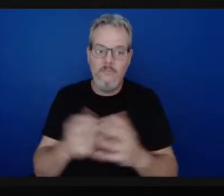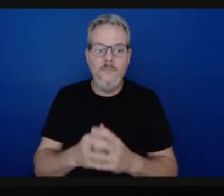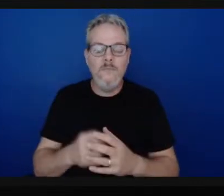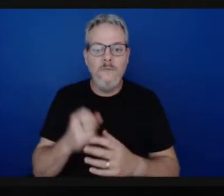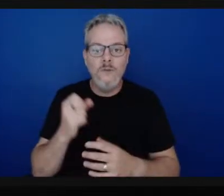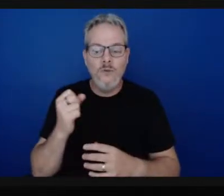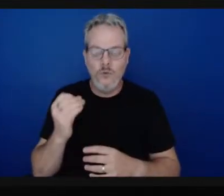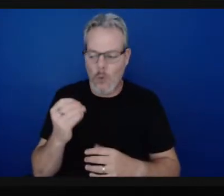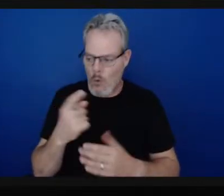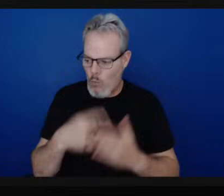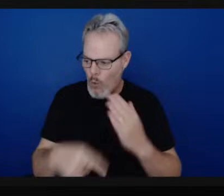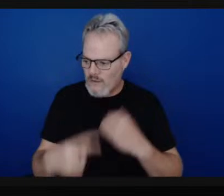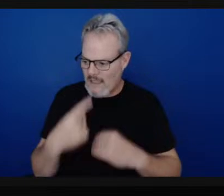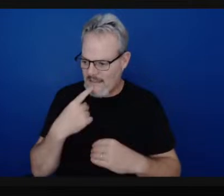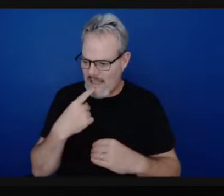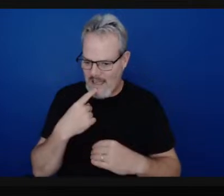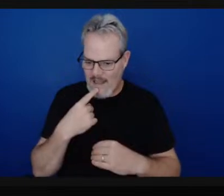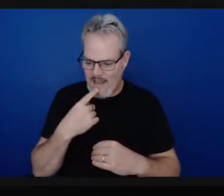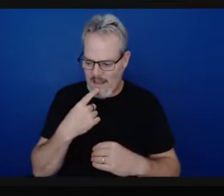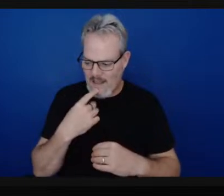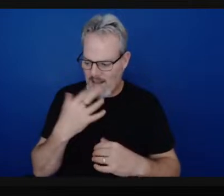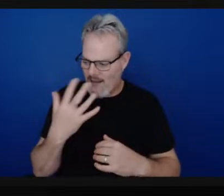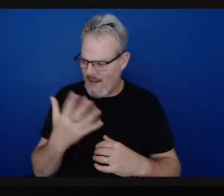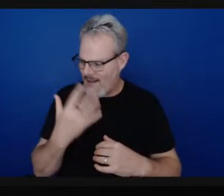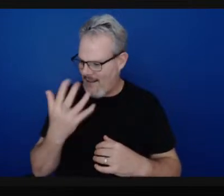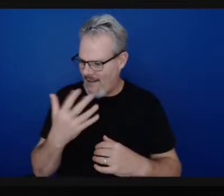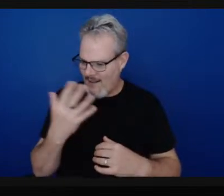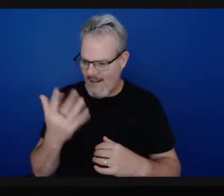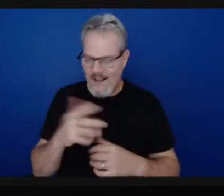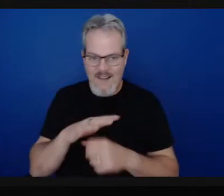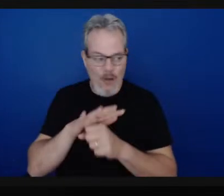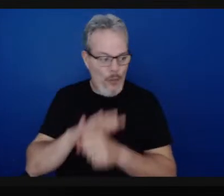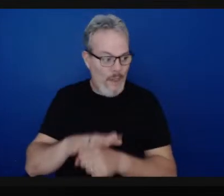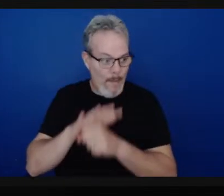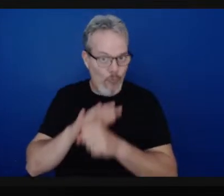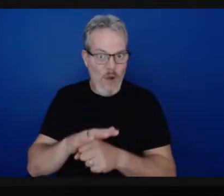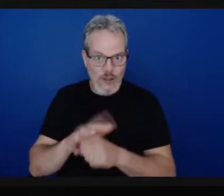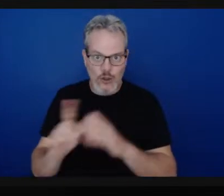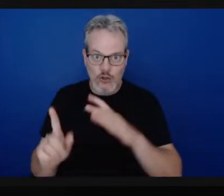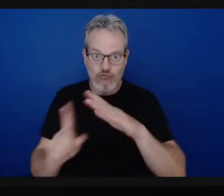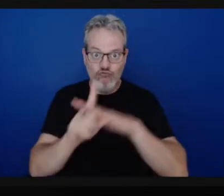what was I saying here? The pressure comes and goes pretty quick.